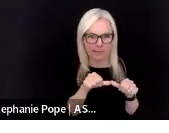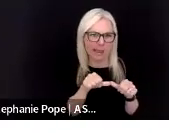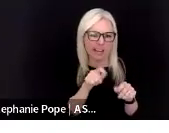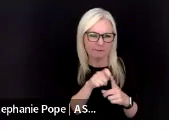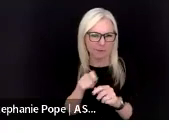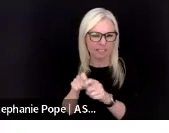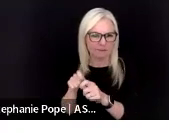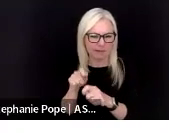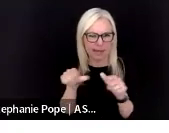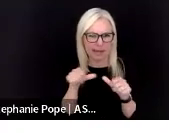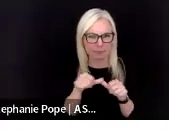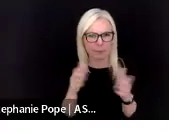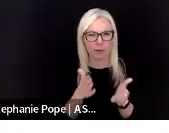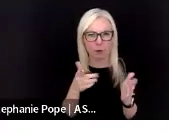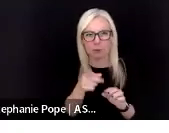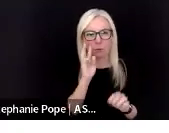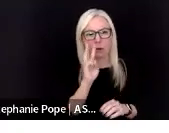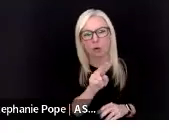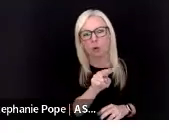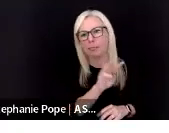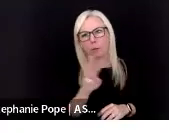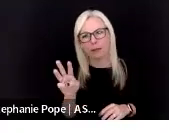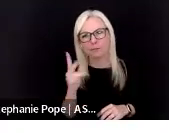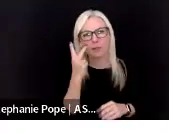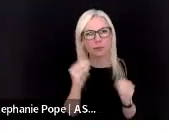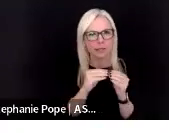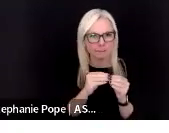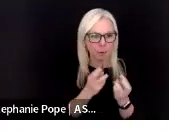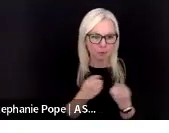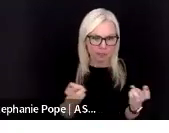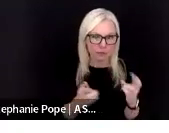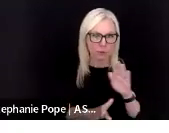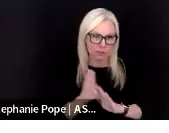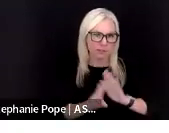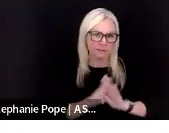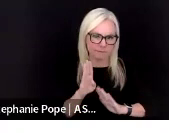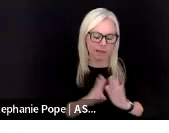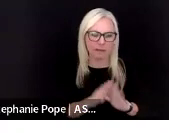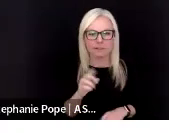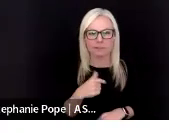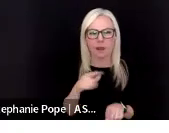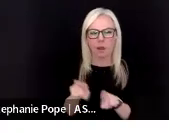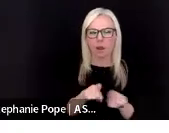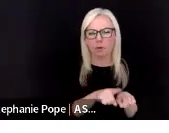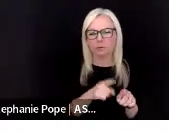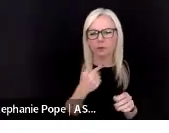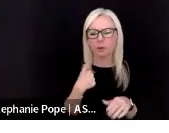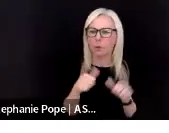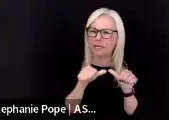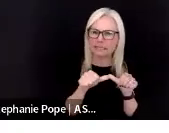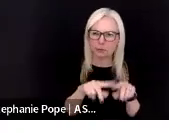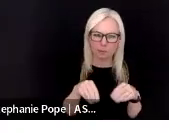you to take a look at the website, and you'll see more resources being developed around abuse prevention. I also just want to note that we're continuing to